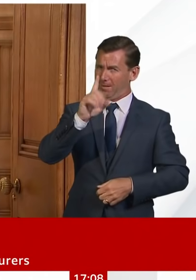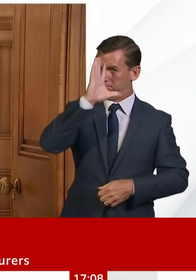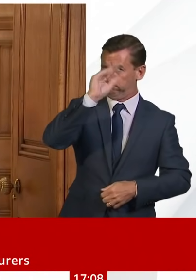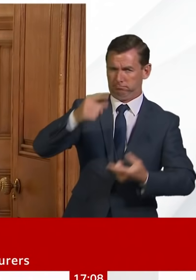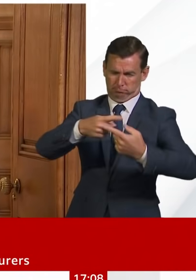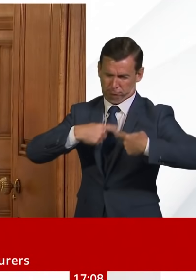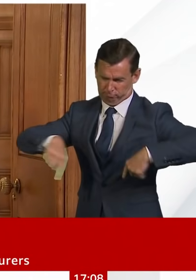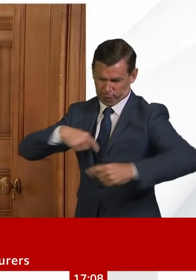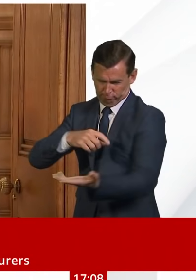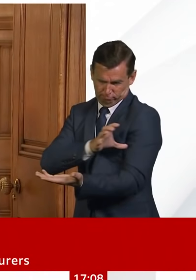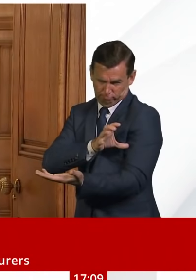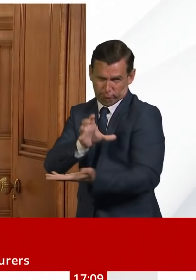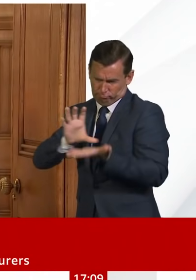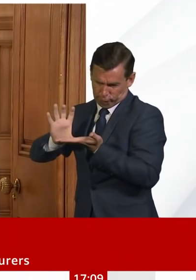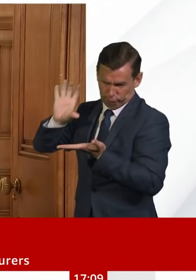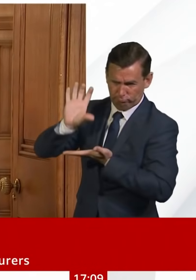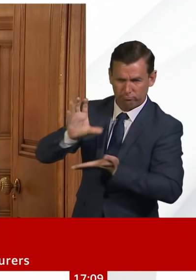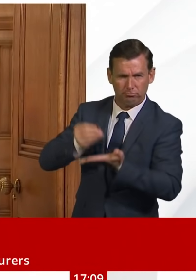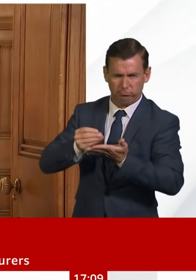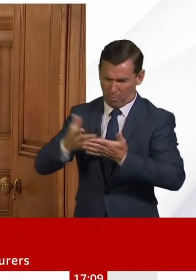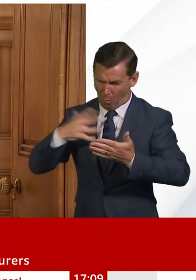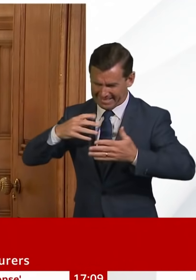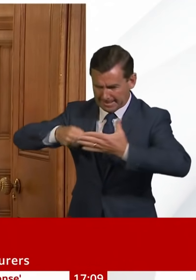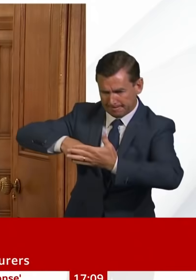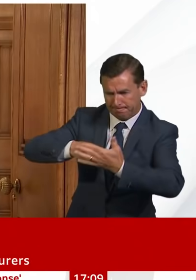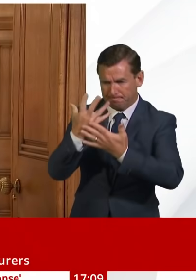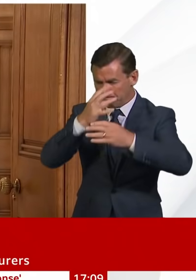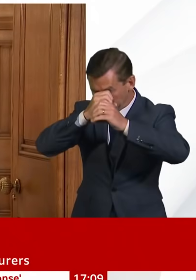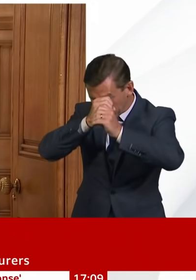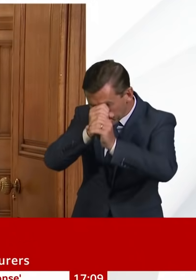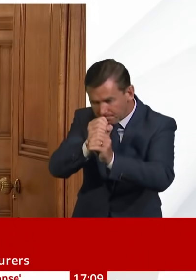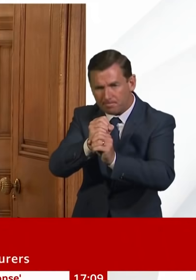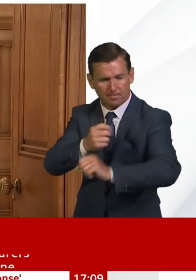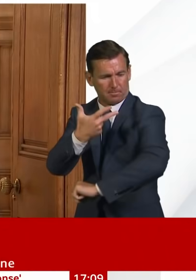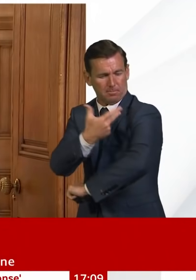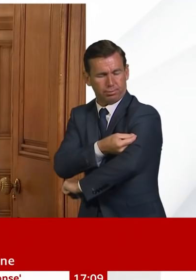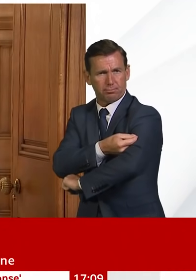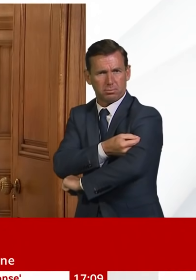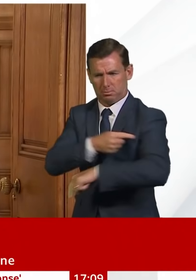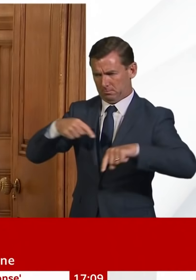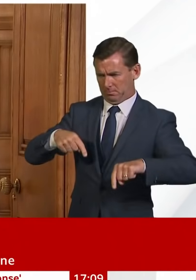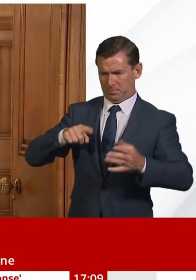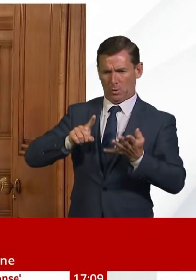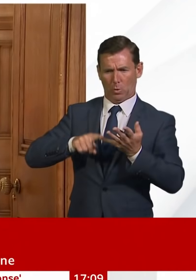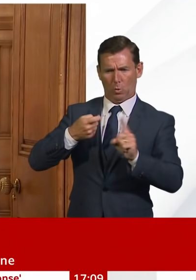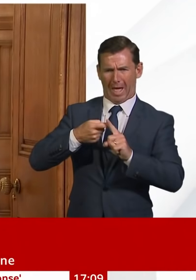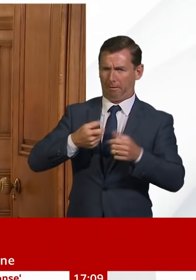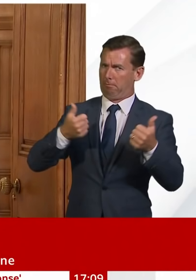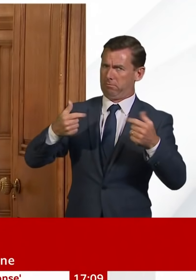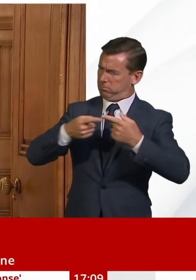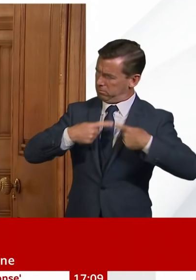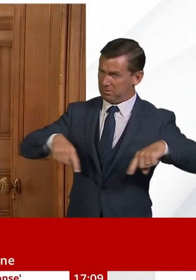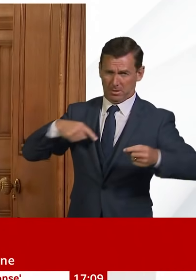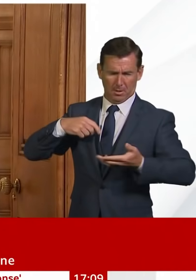we've got at developing a vaccine. The UK is at the forefront of the global effort. We've put more